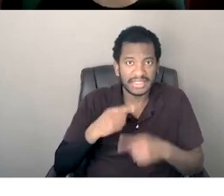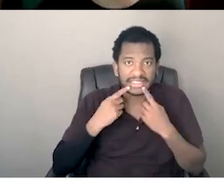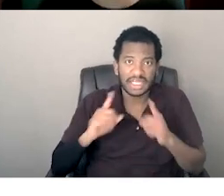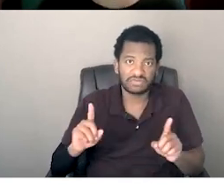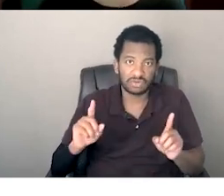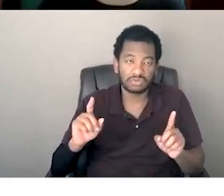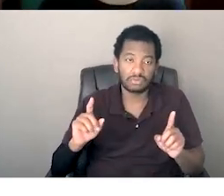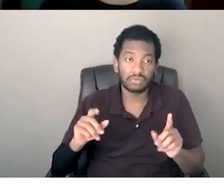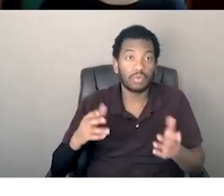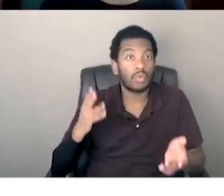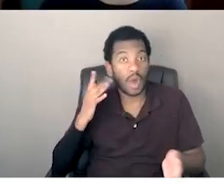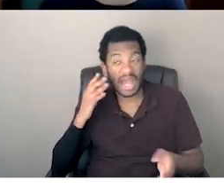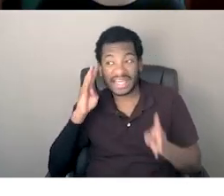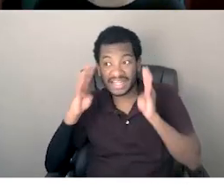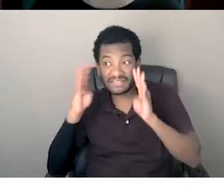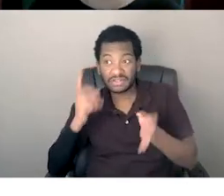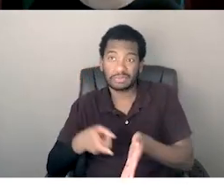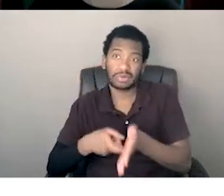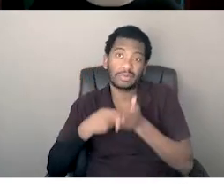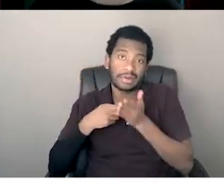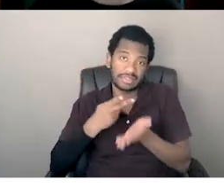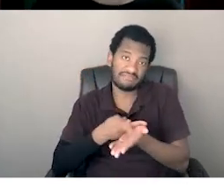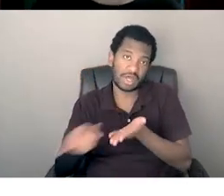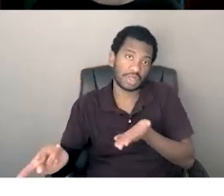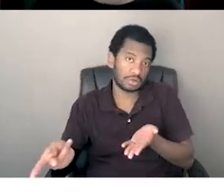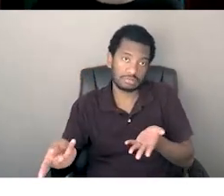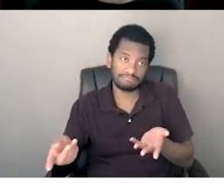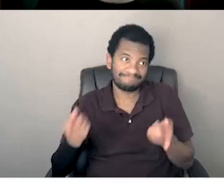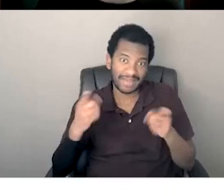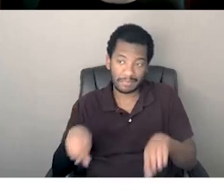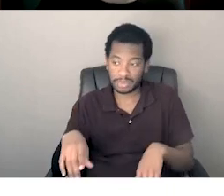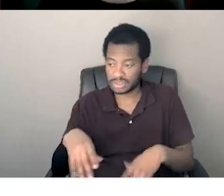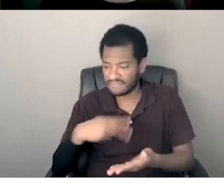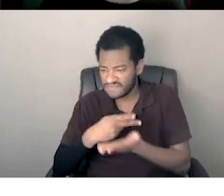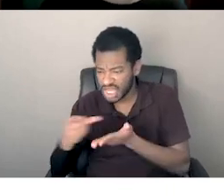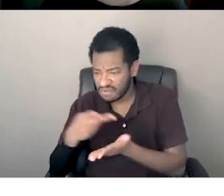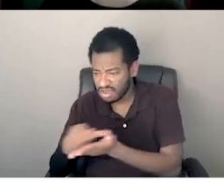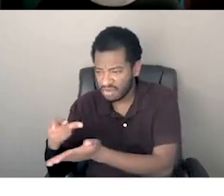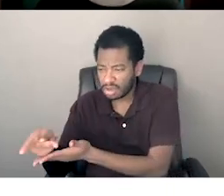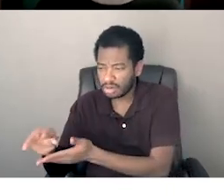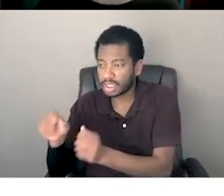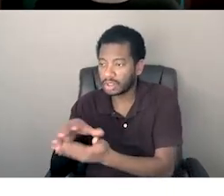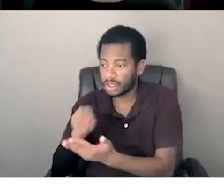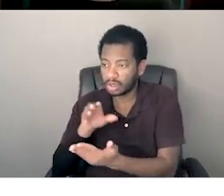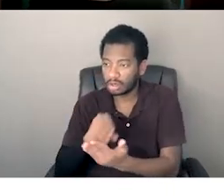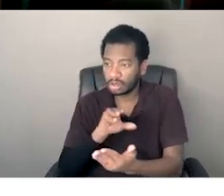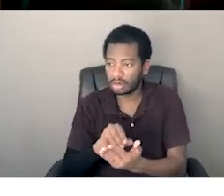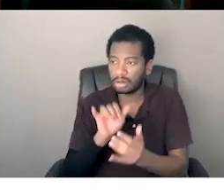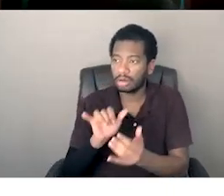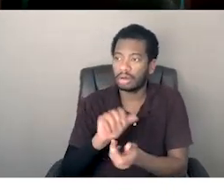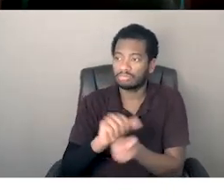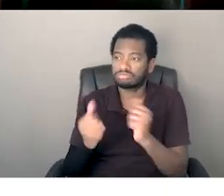because innovation requires some degree of failure and learning from it. And when the status quo doesn't work and is